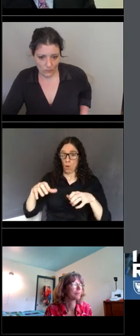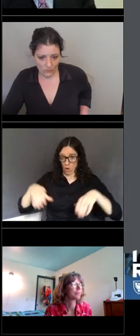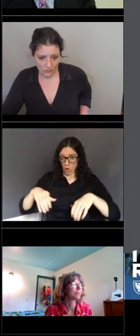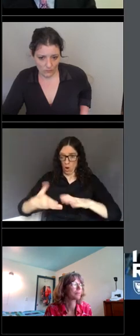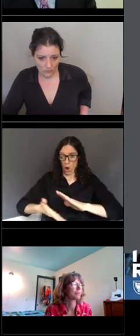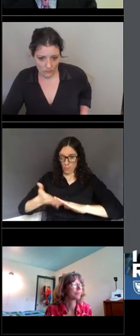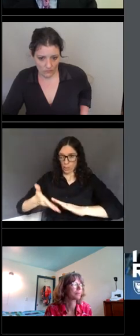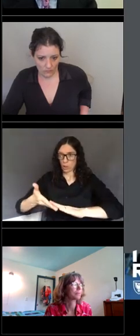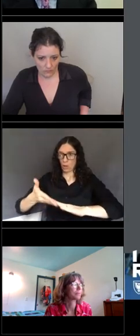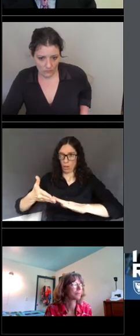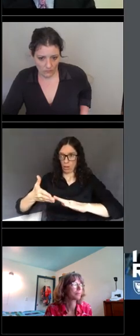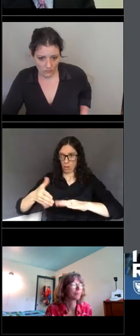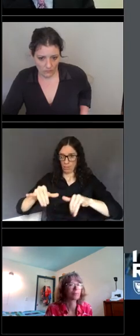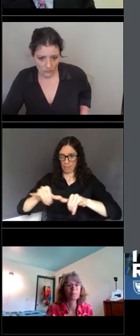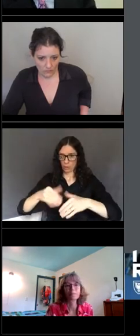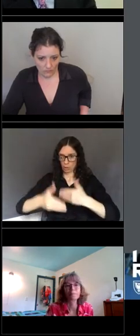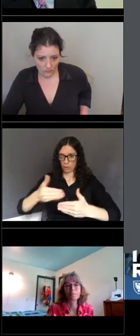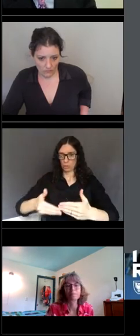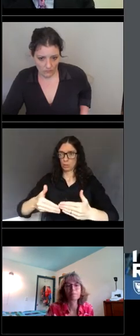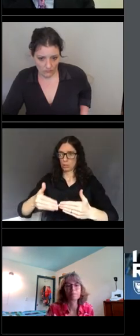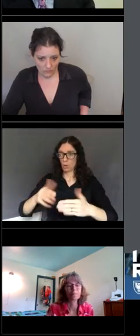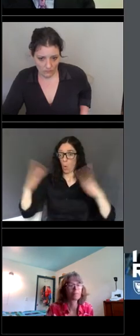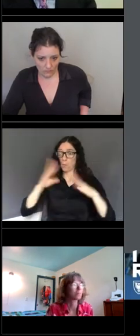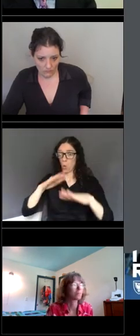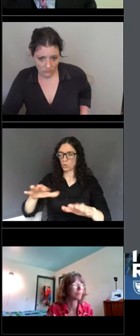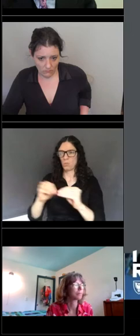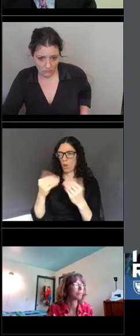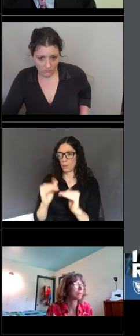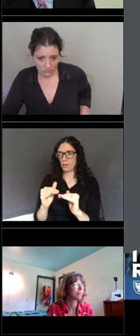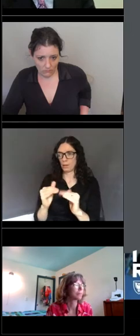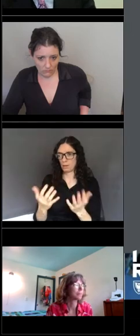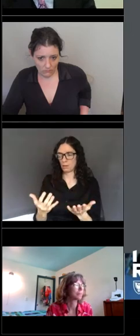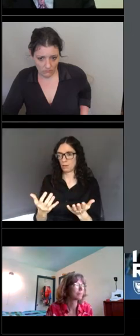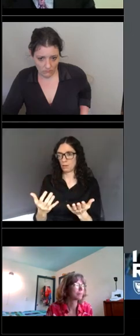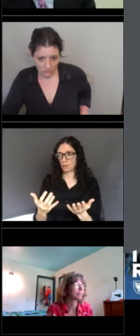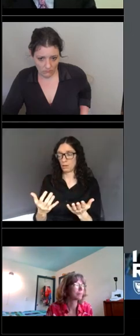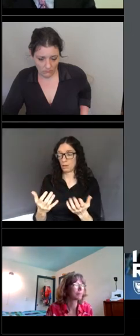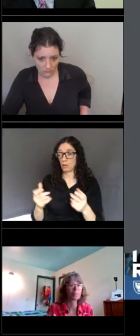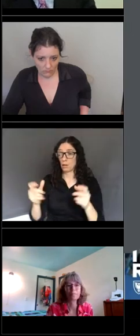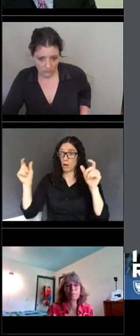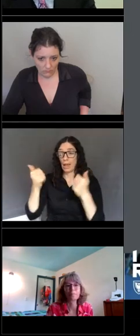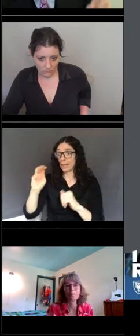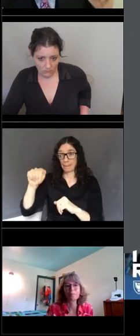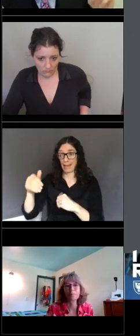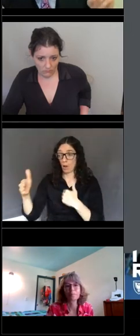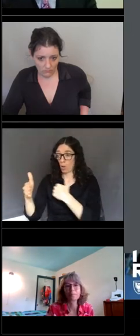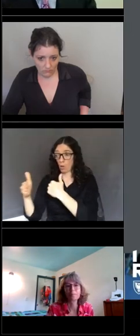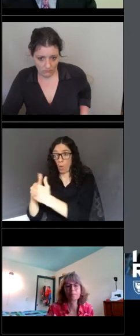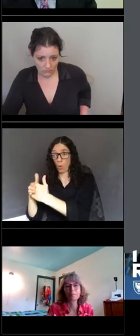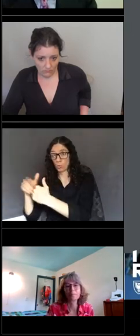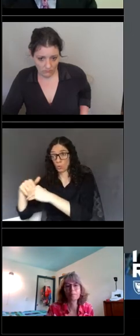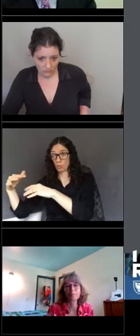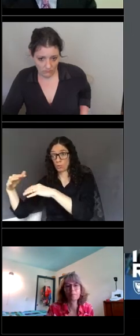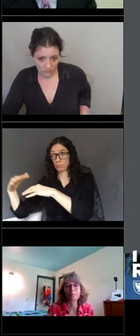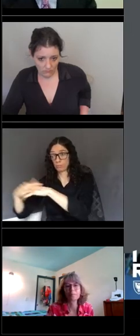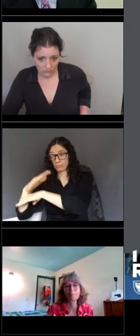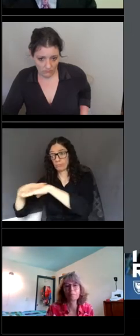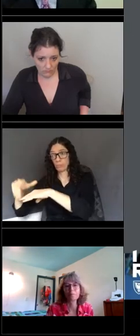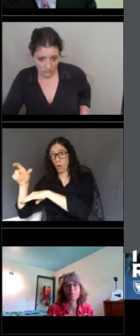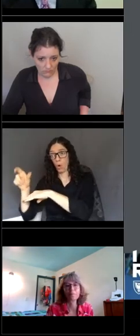know, the coastal MPAs, because you're coastal, you have more options, shall we